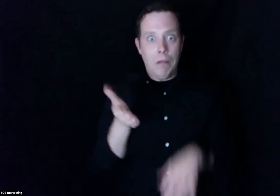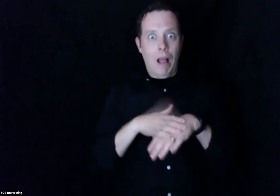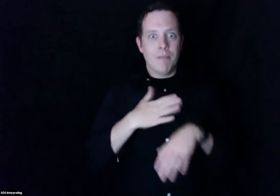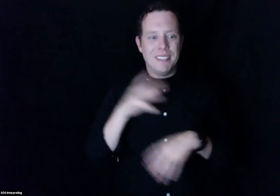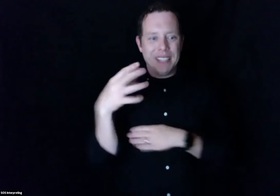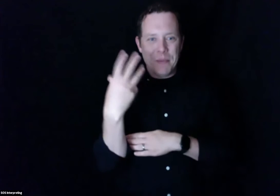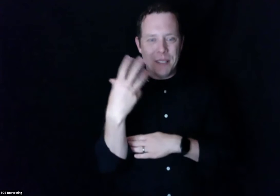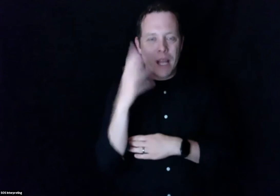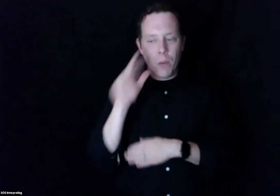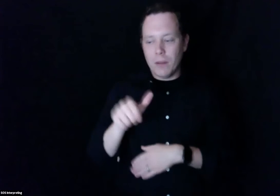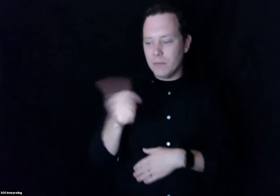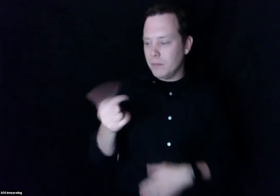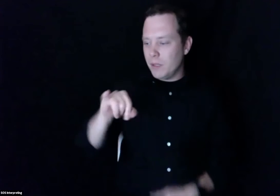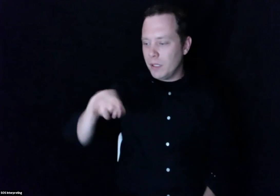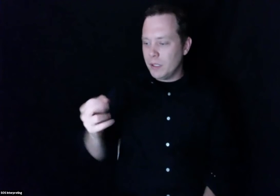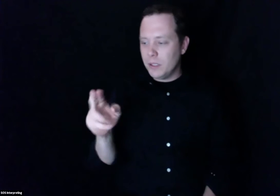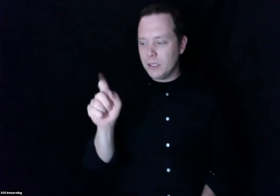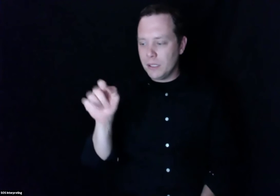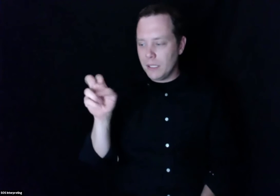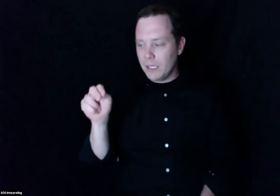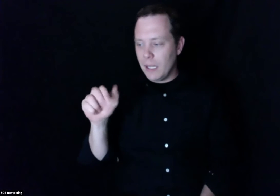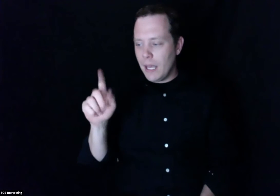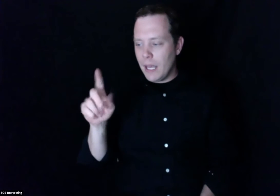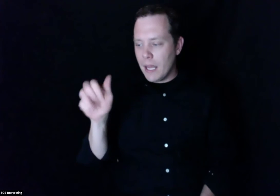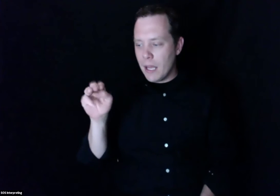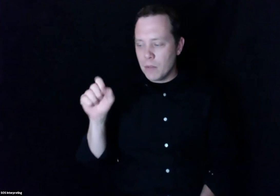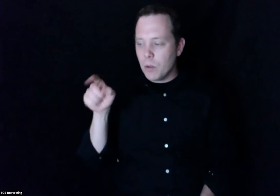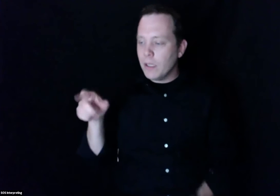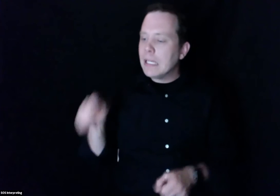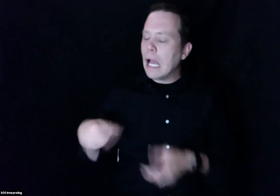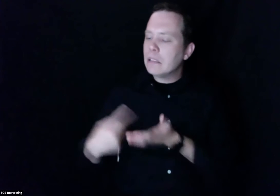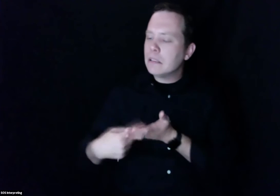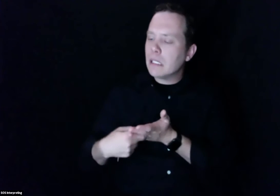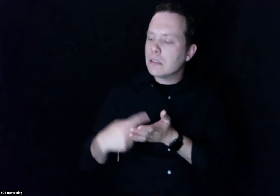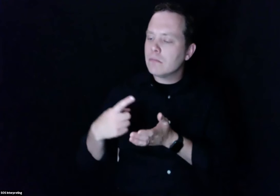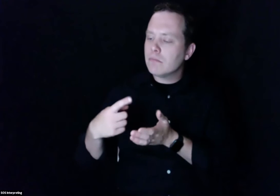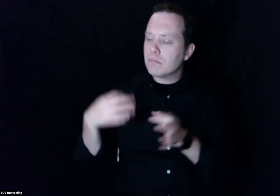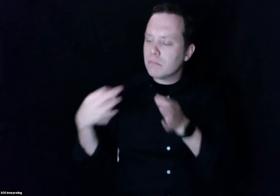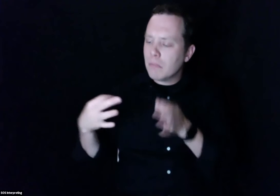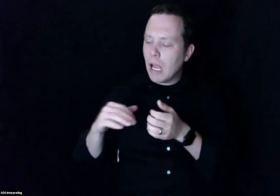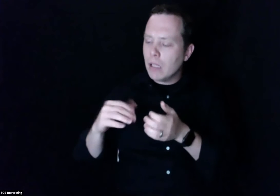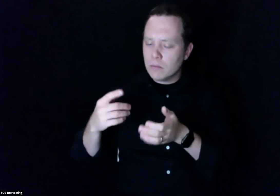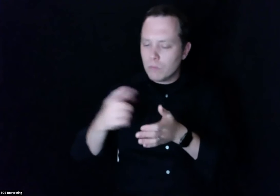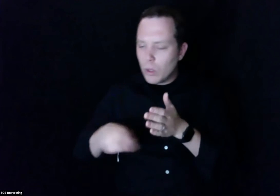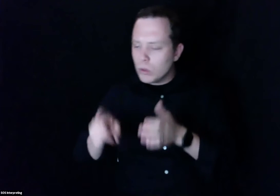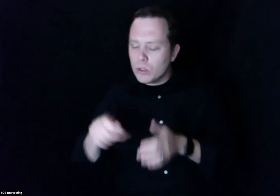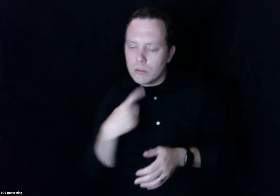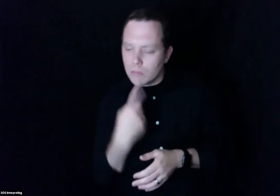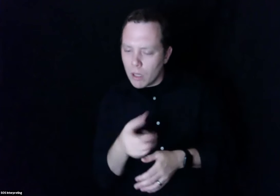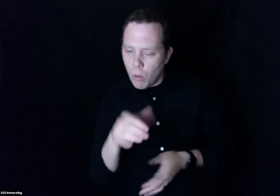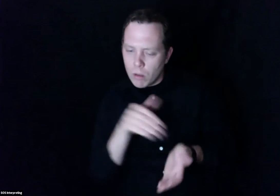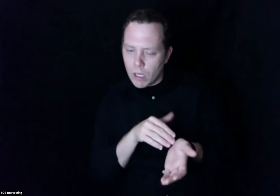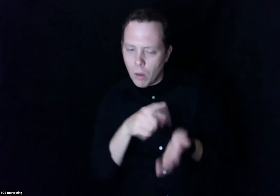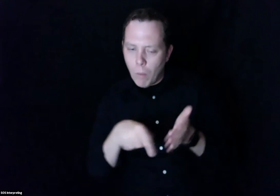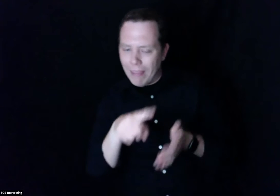will hand it over to Justin Adams so that he can talk to you about talking to your doctor and what your doctor needs to know. Welcome,